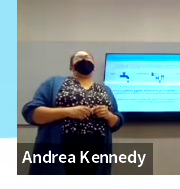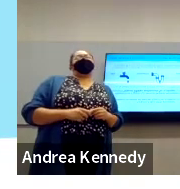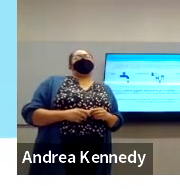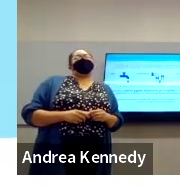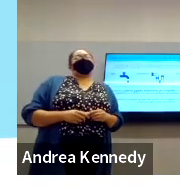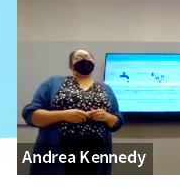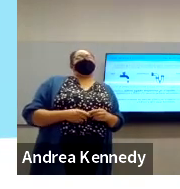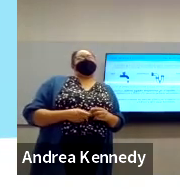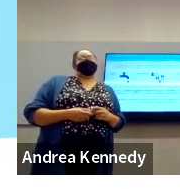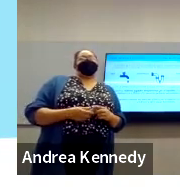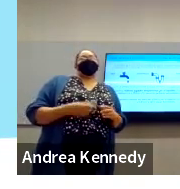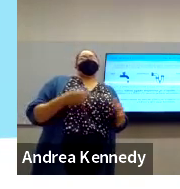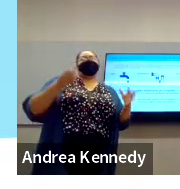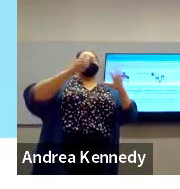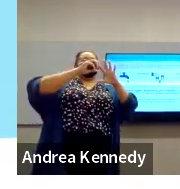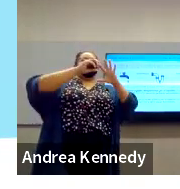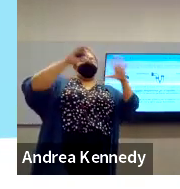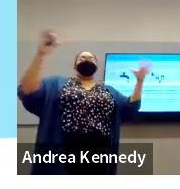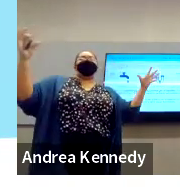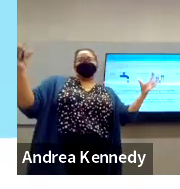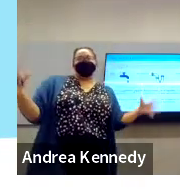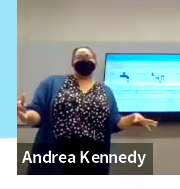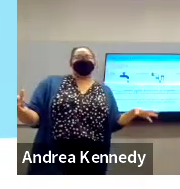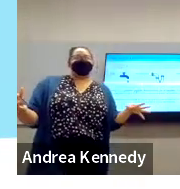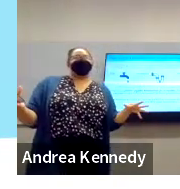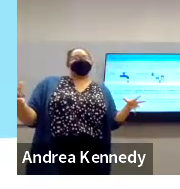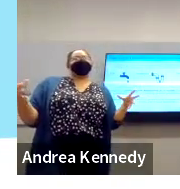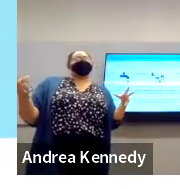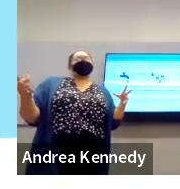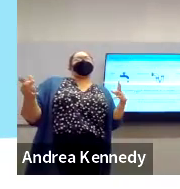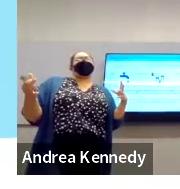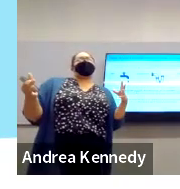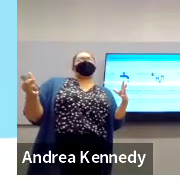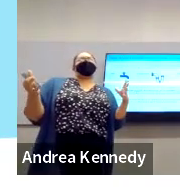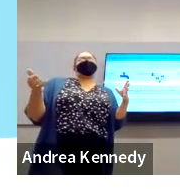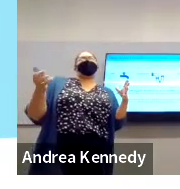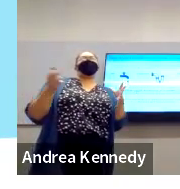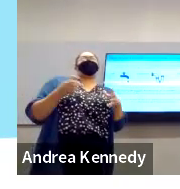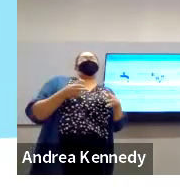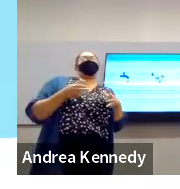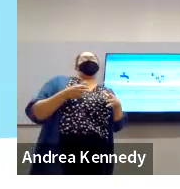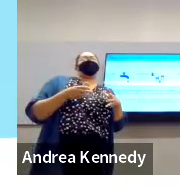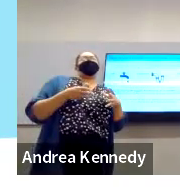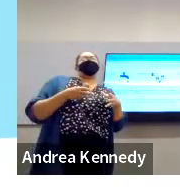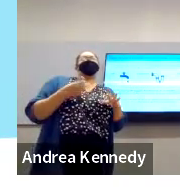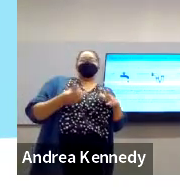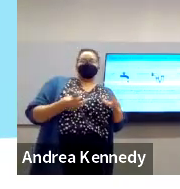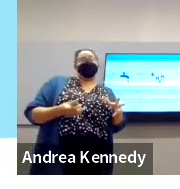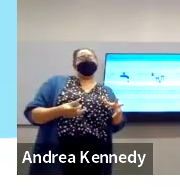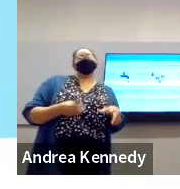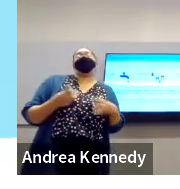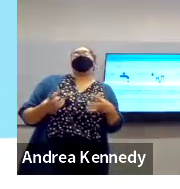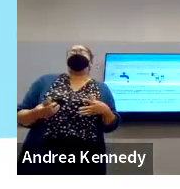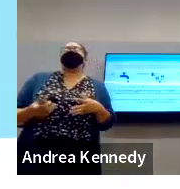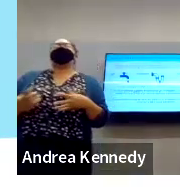So the calculation as it is looking at property wide is going to look at